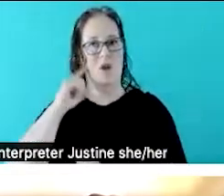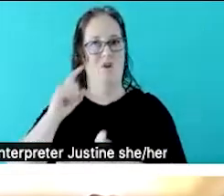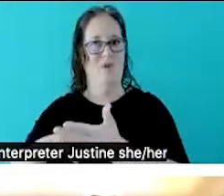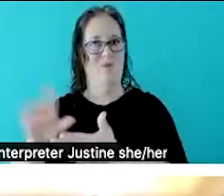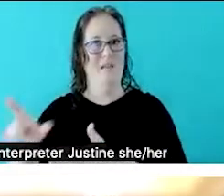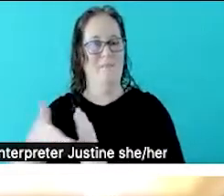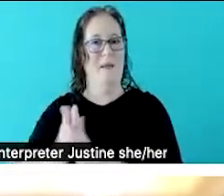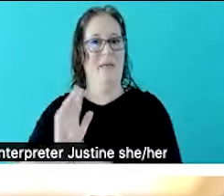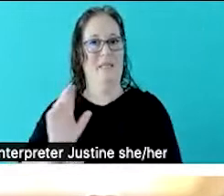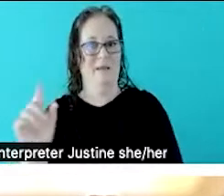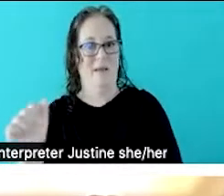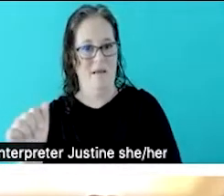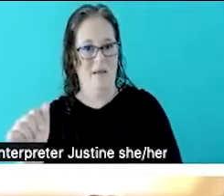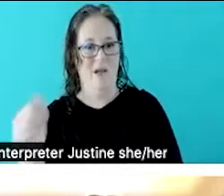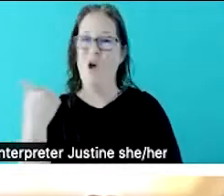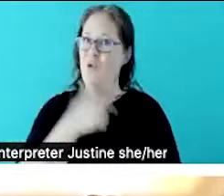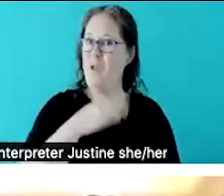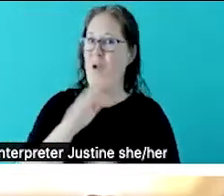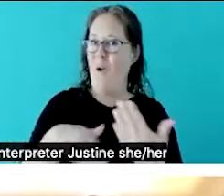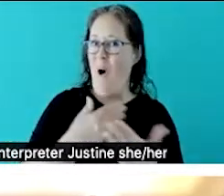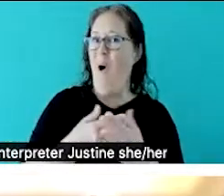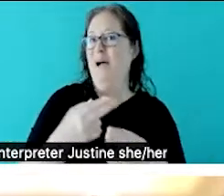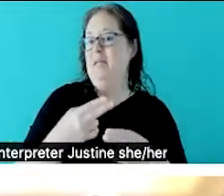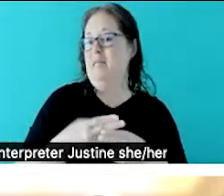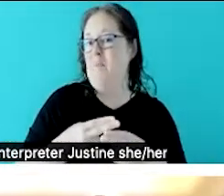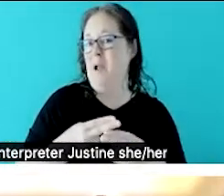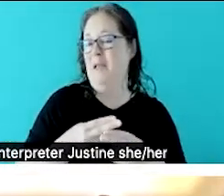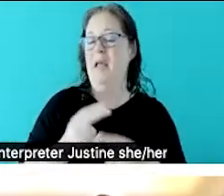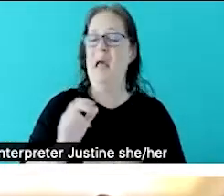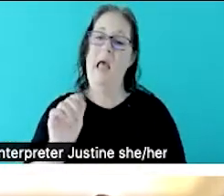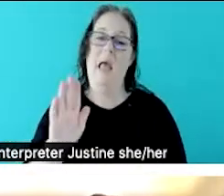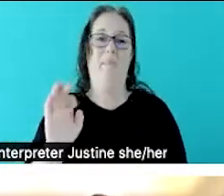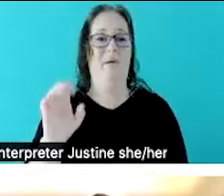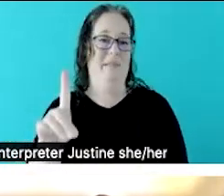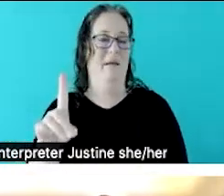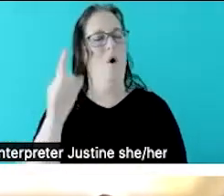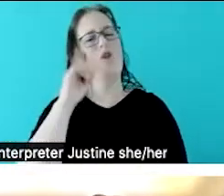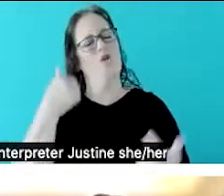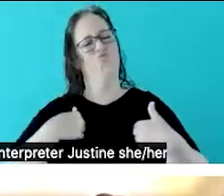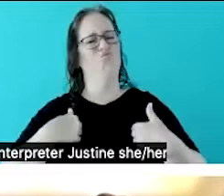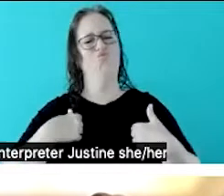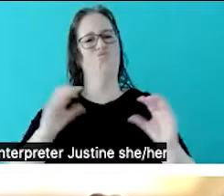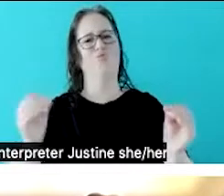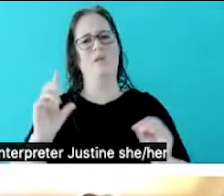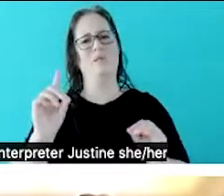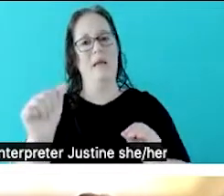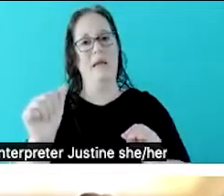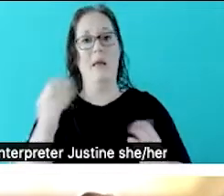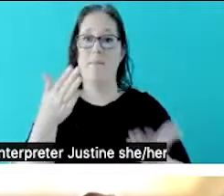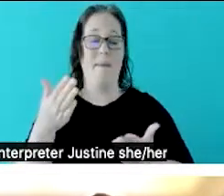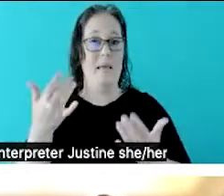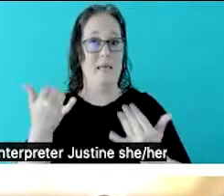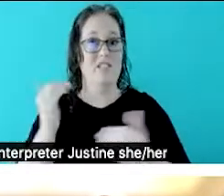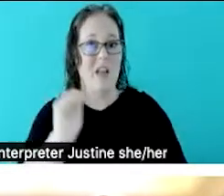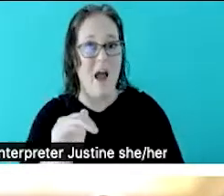all temporarily abled, right? So even if we think I am not disabled, I may be skiing tonight and